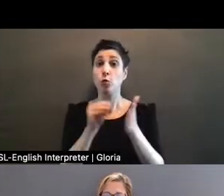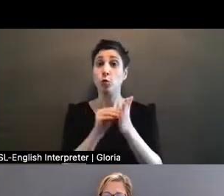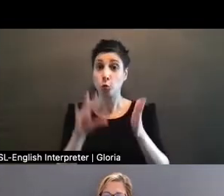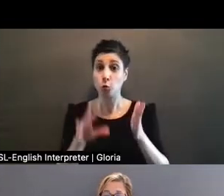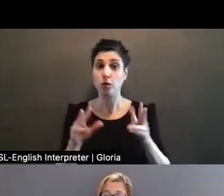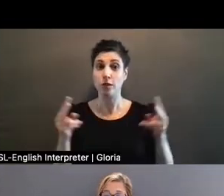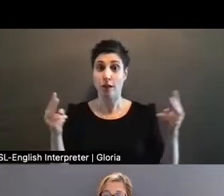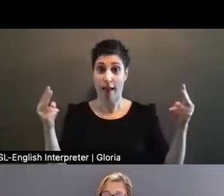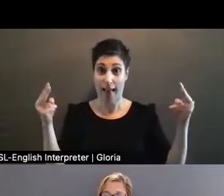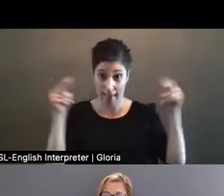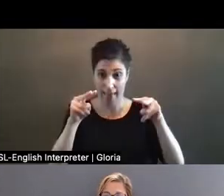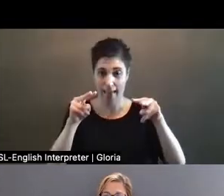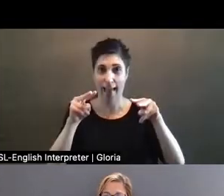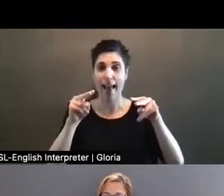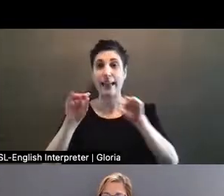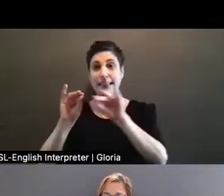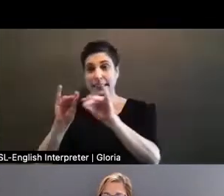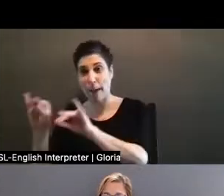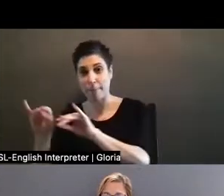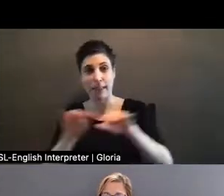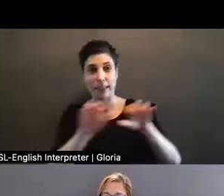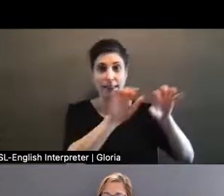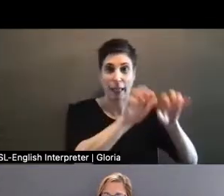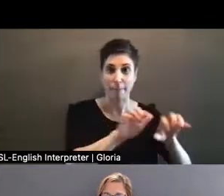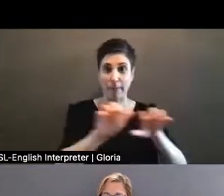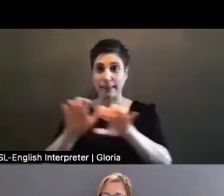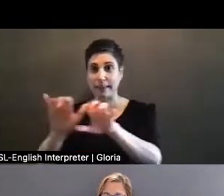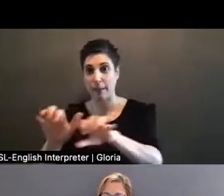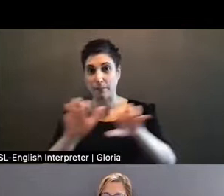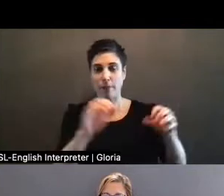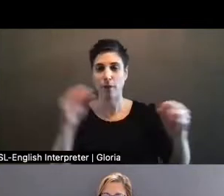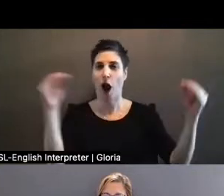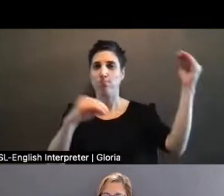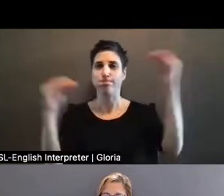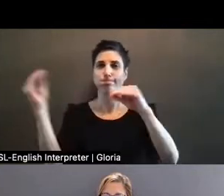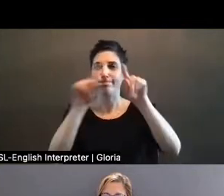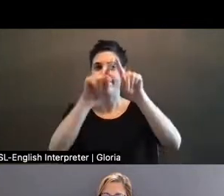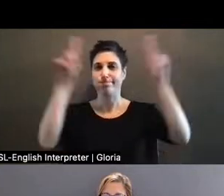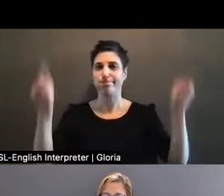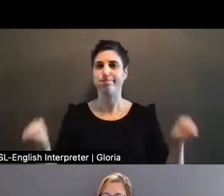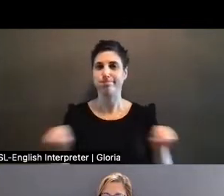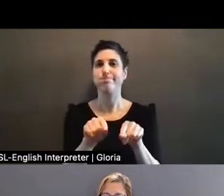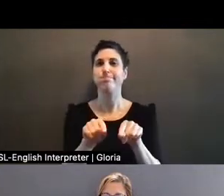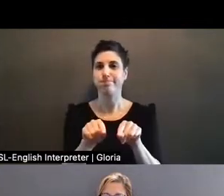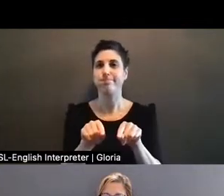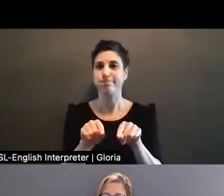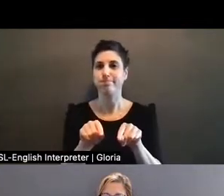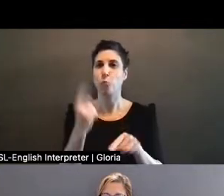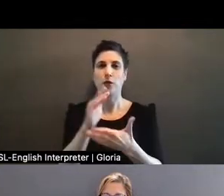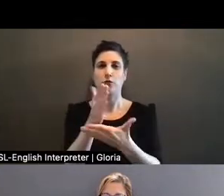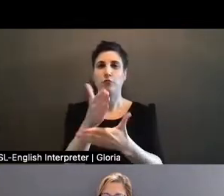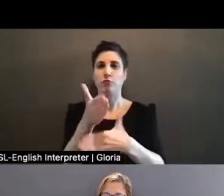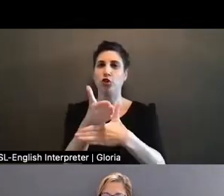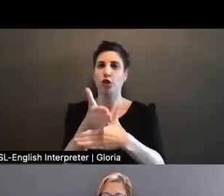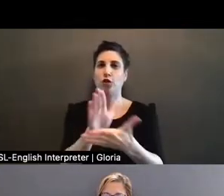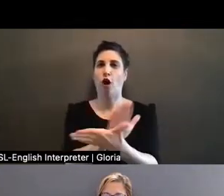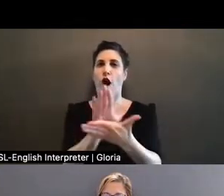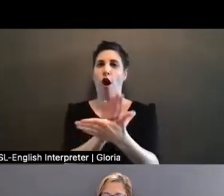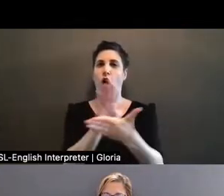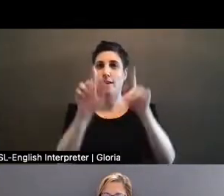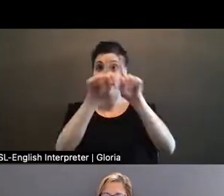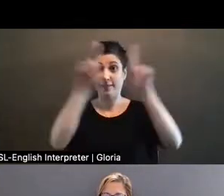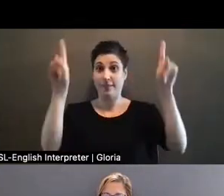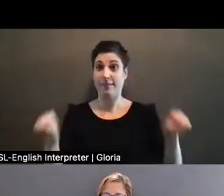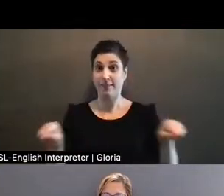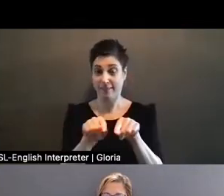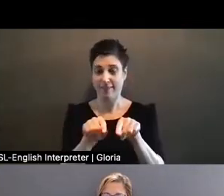directly type and add things into the shared document using a